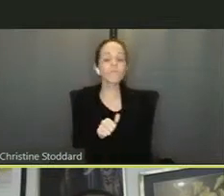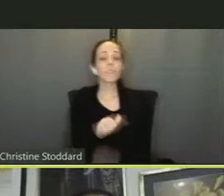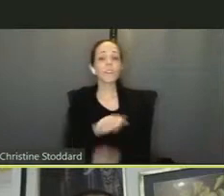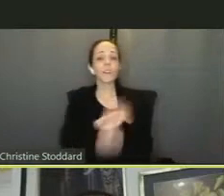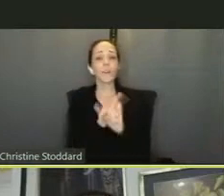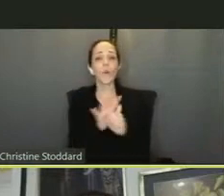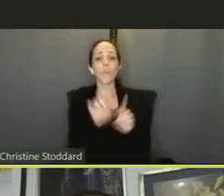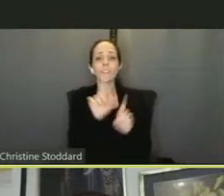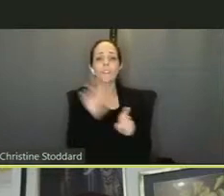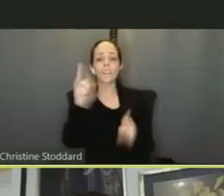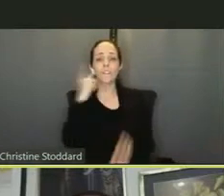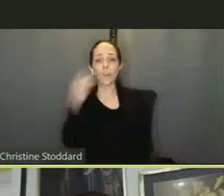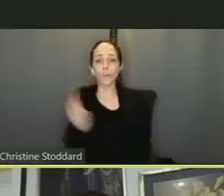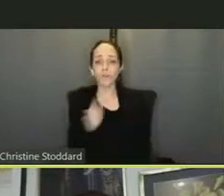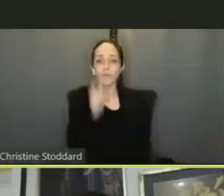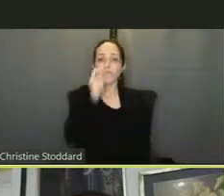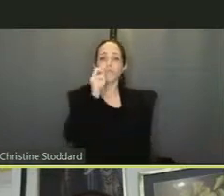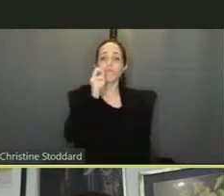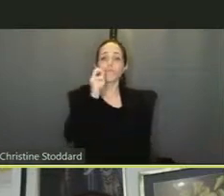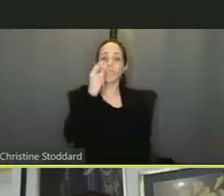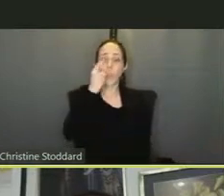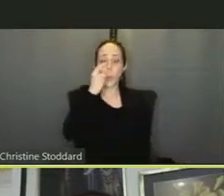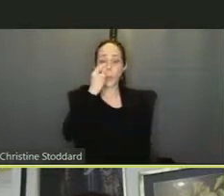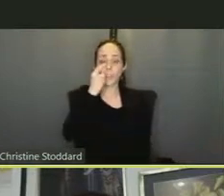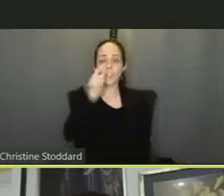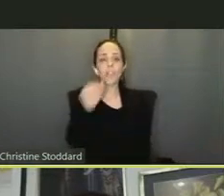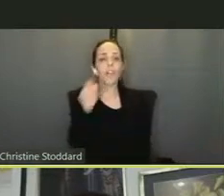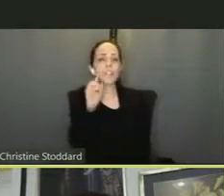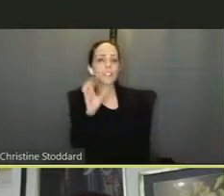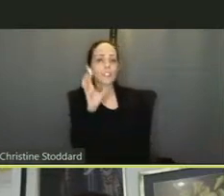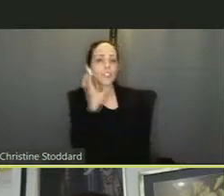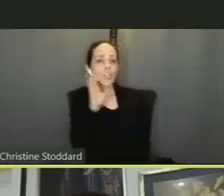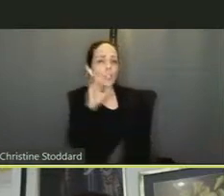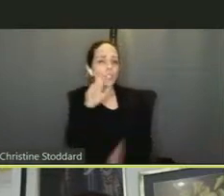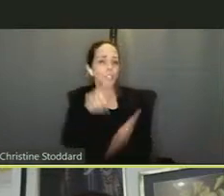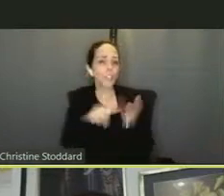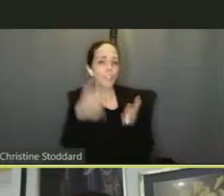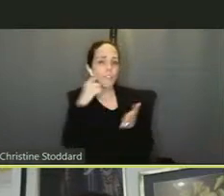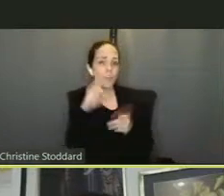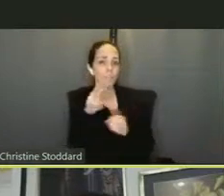that's looking for the actual virus and not the spike protein. So that is another myth.